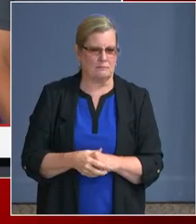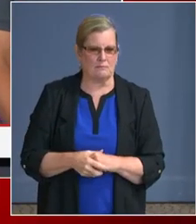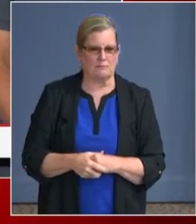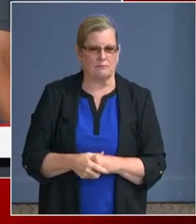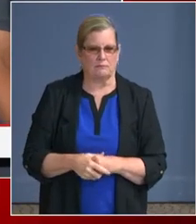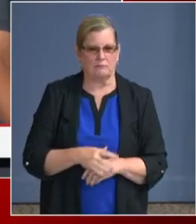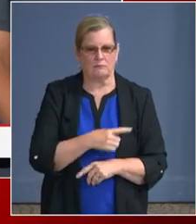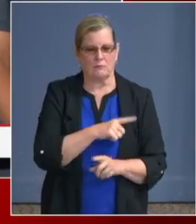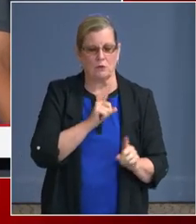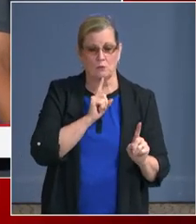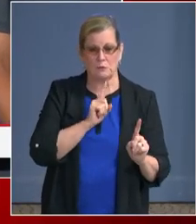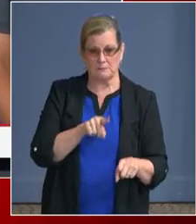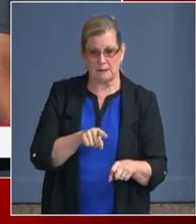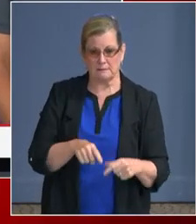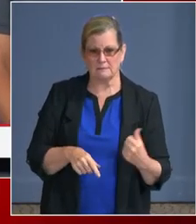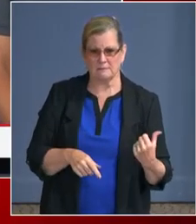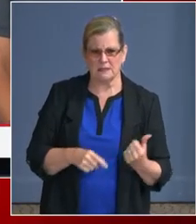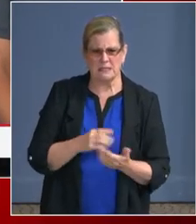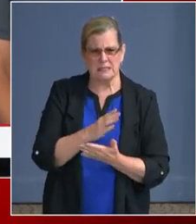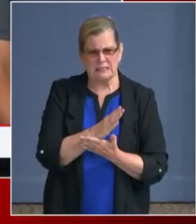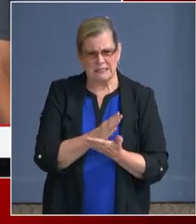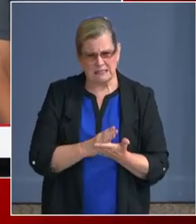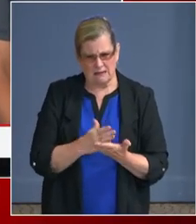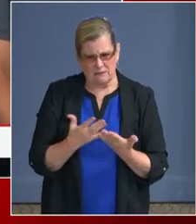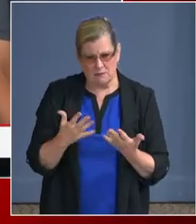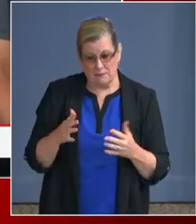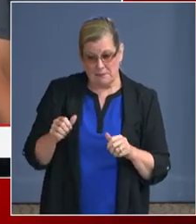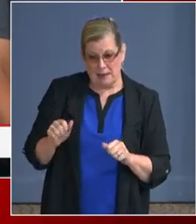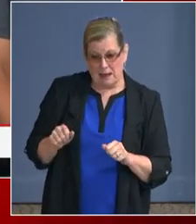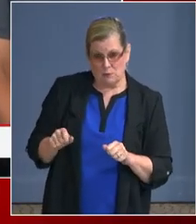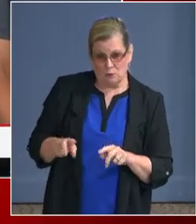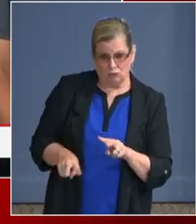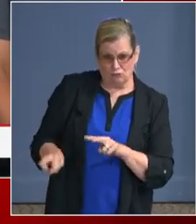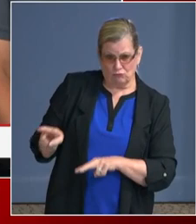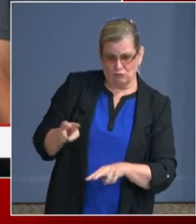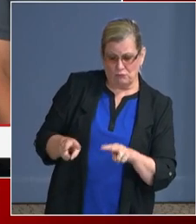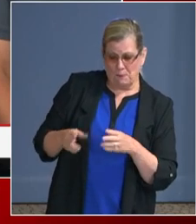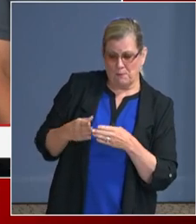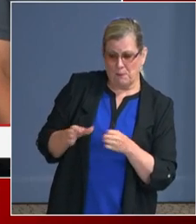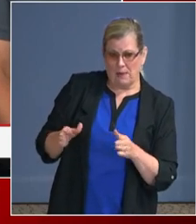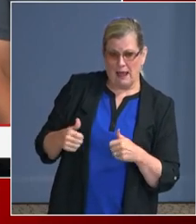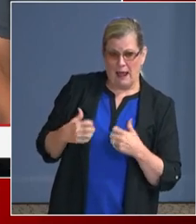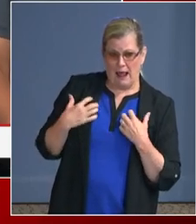Sure. Some of the things that we've been able to observe in the public health community